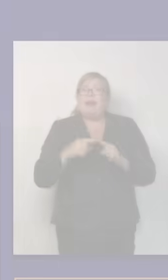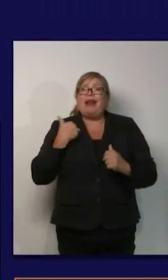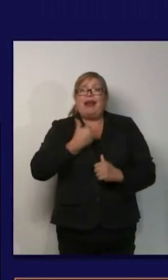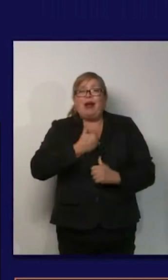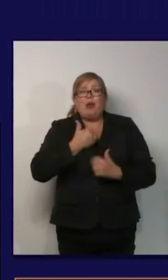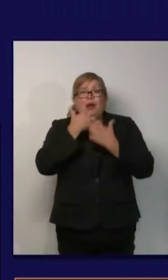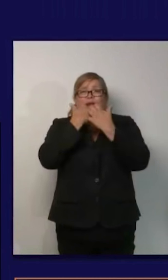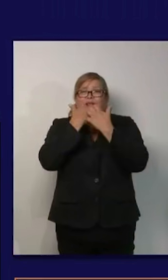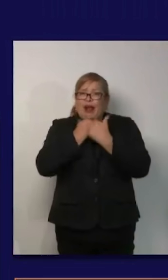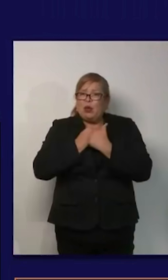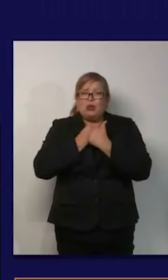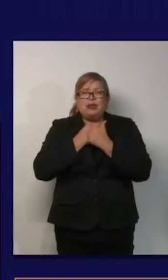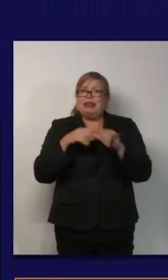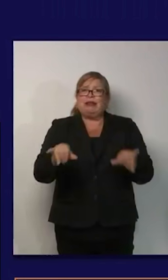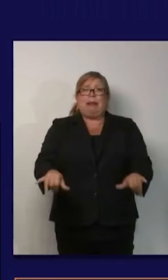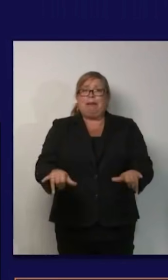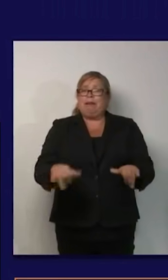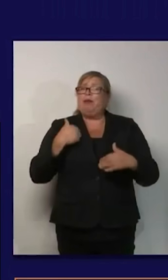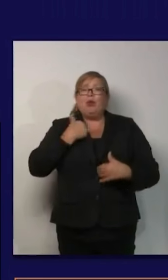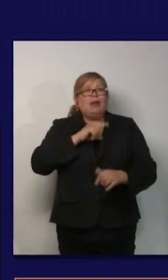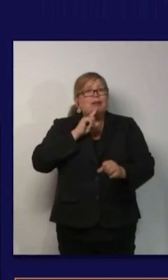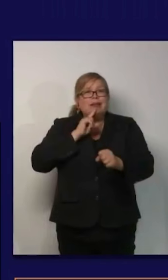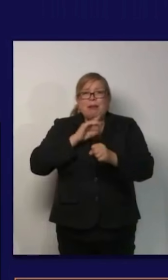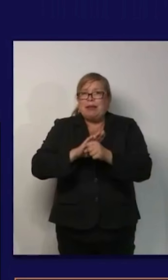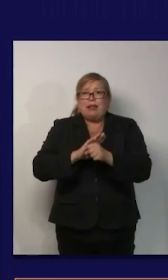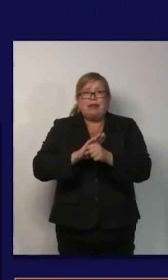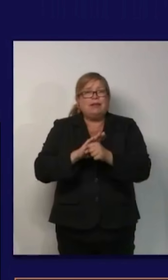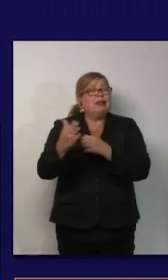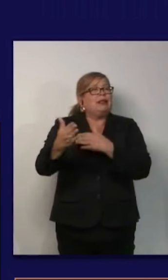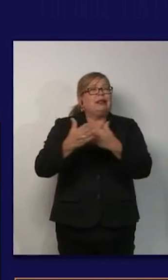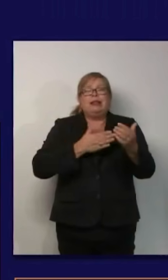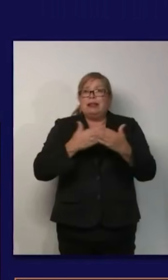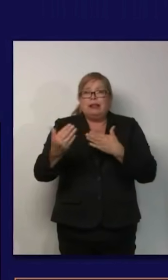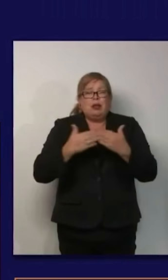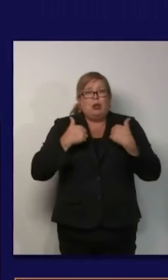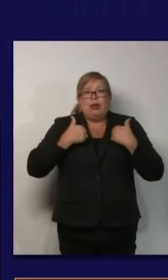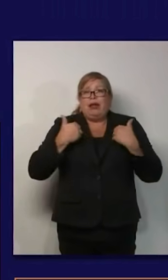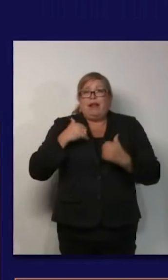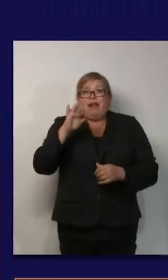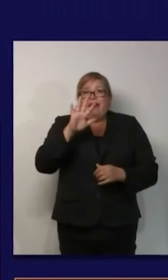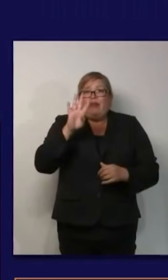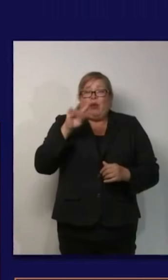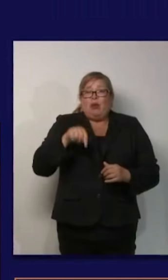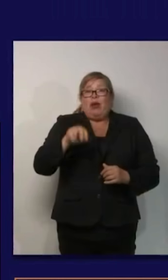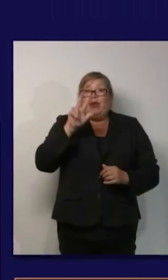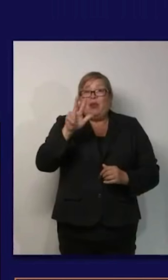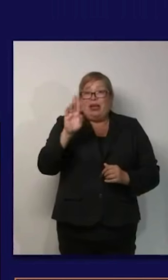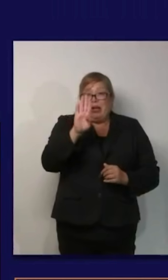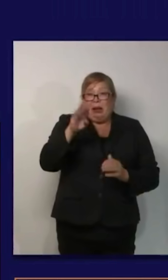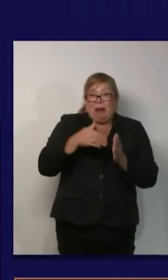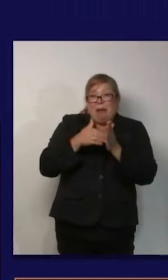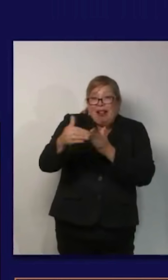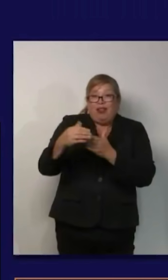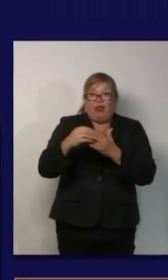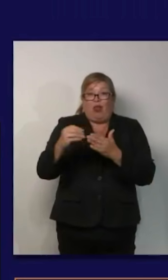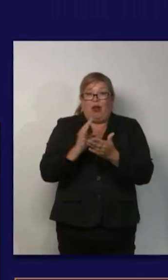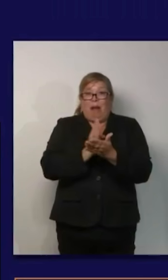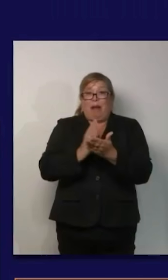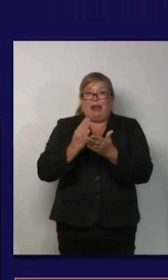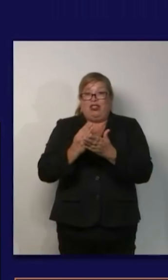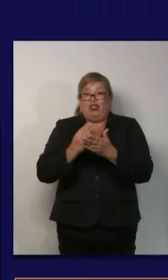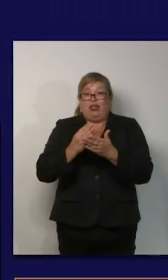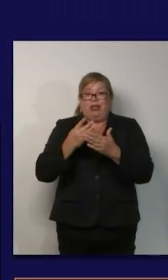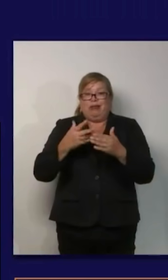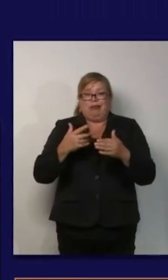2011. And we are committed, despite the headwinds of a $54.3 billion budget